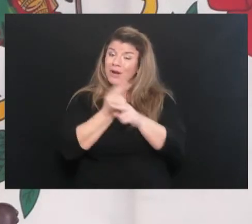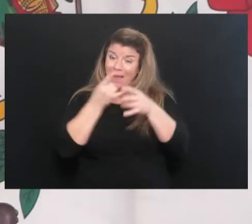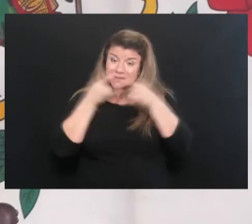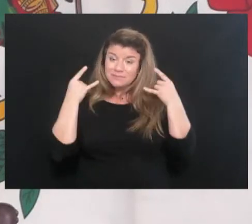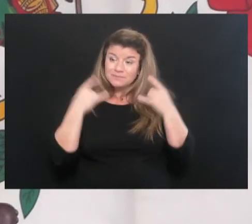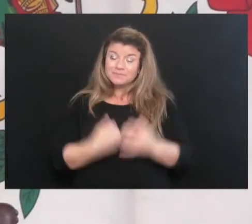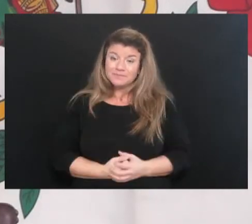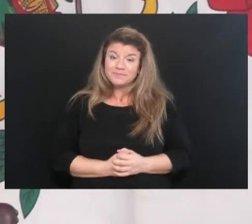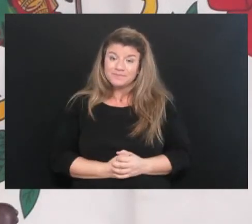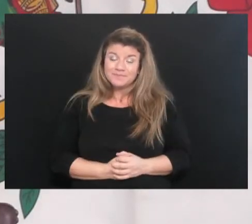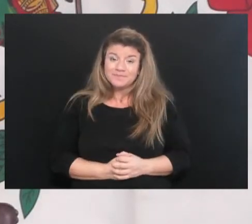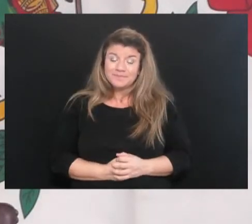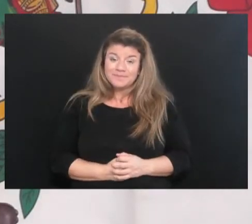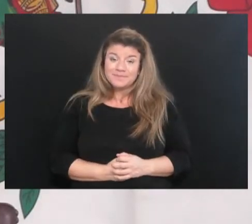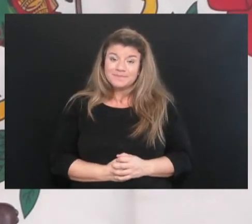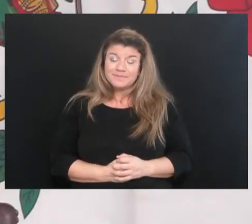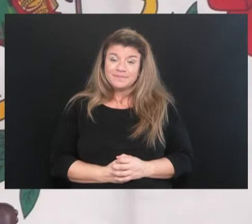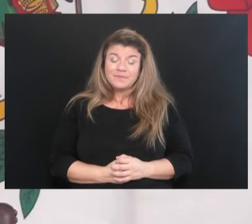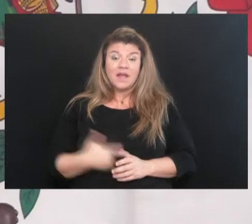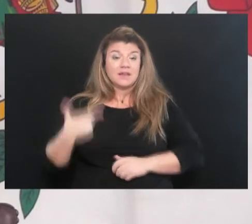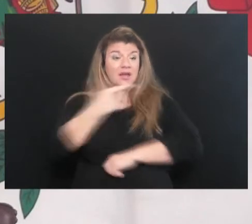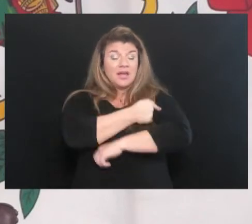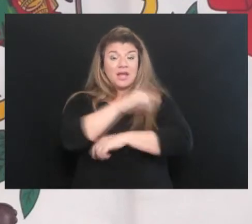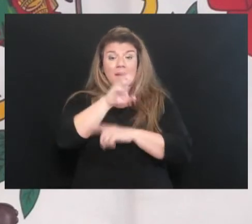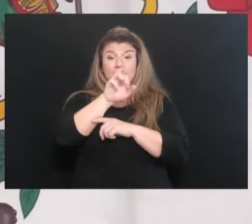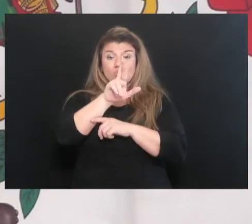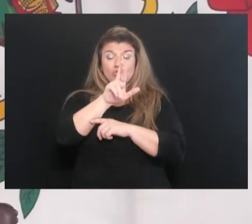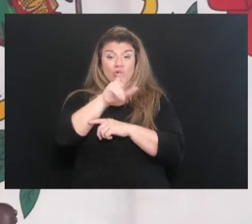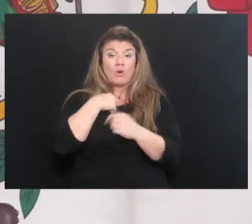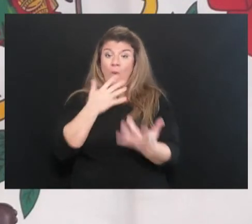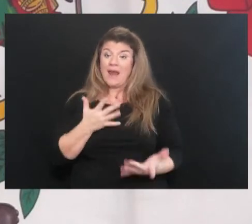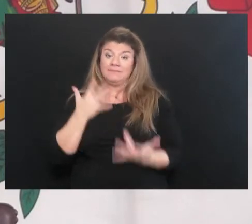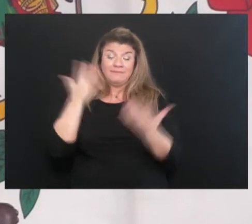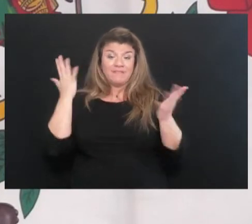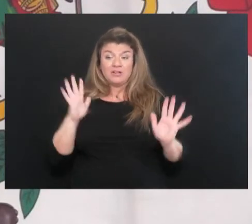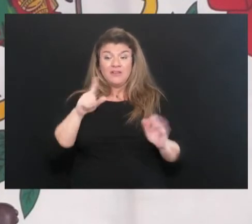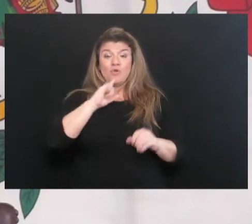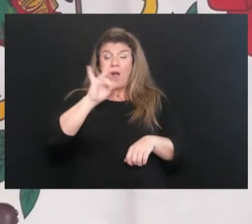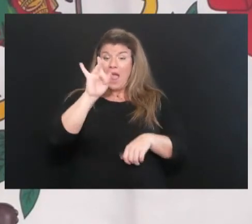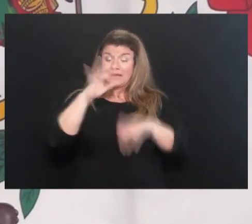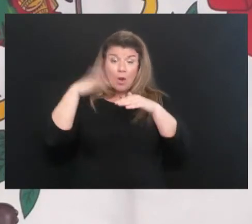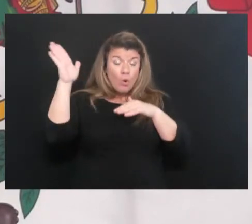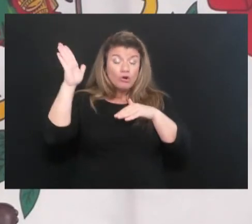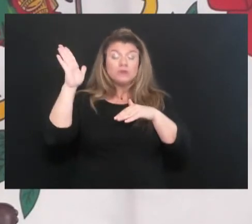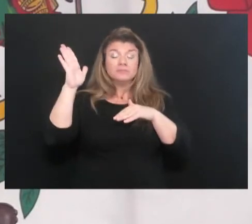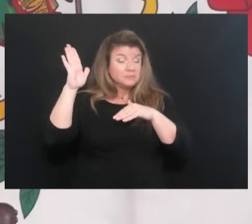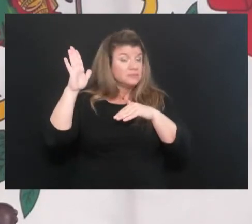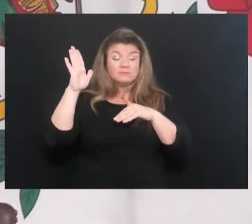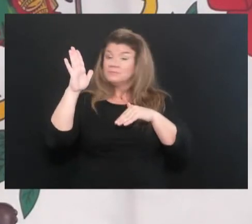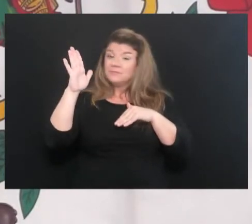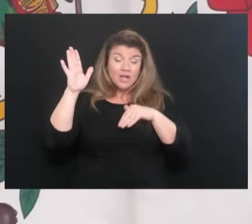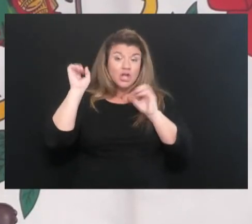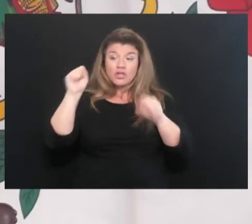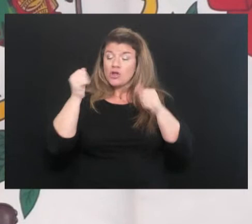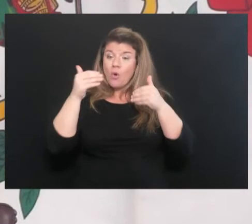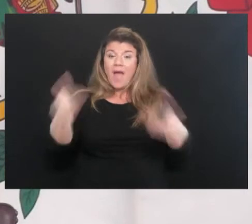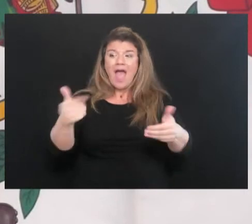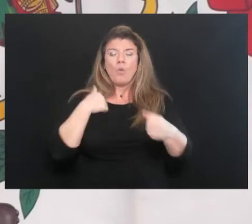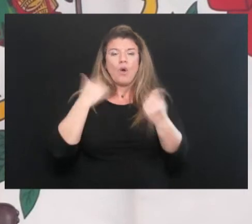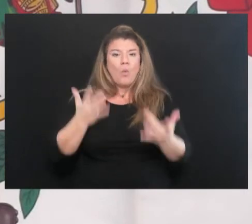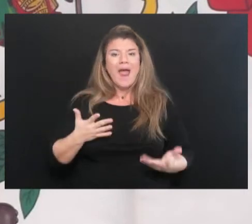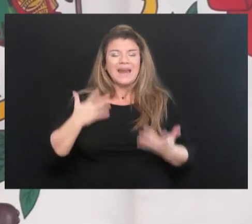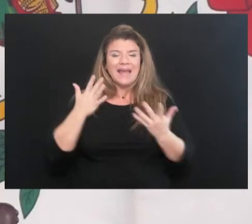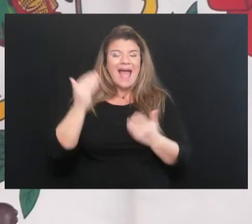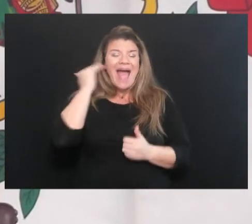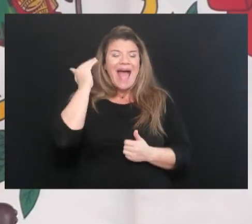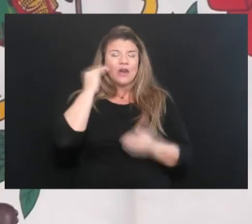mask. All the booster shots, we're waiting on you. If you're 18 years of age and older and everything, we're waiting on you. I